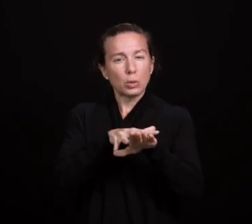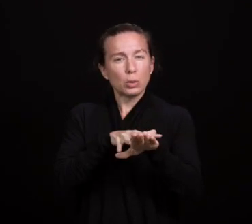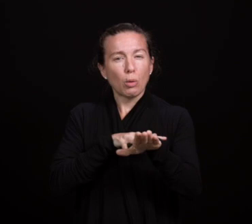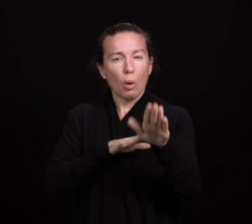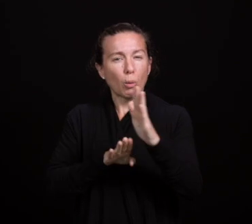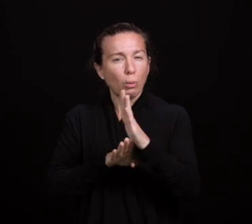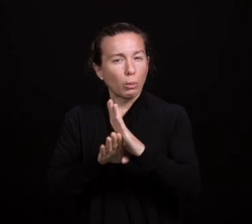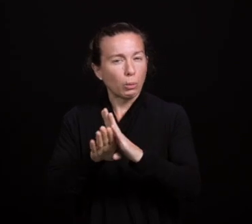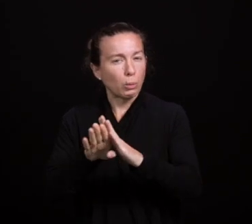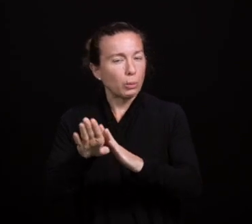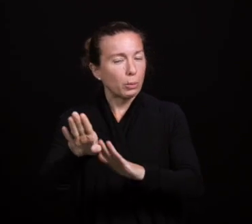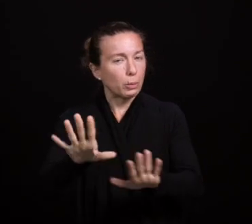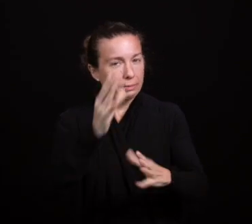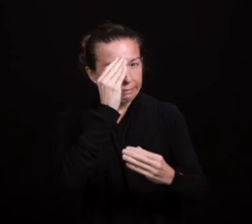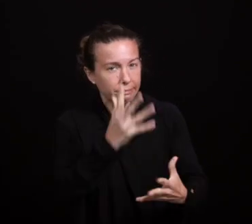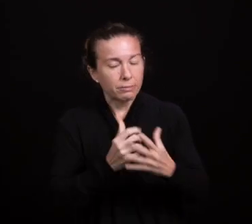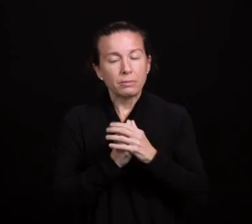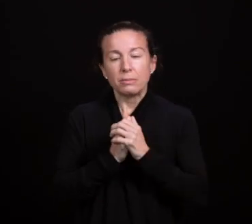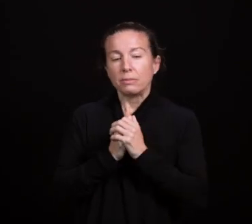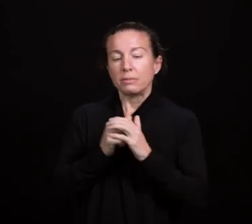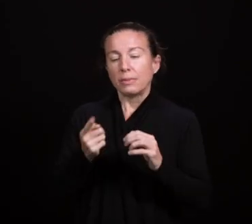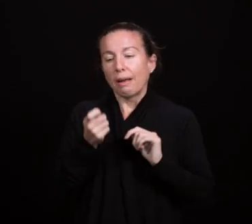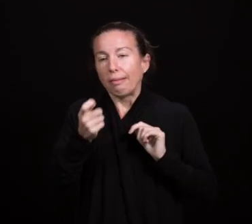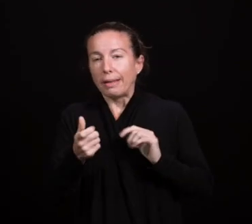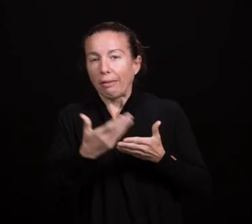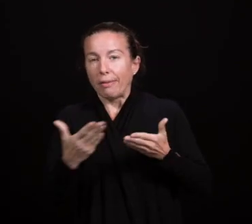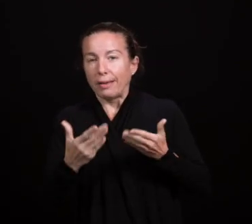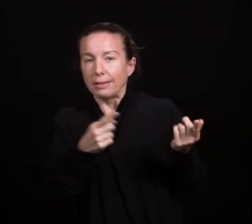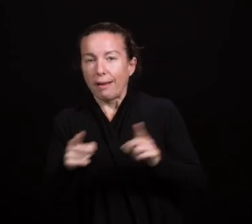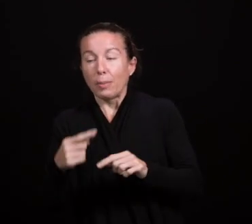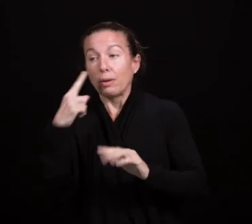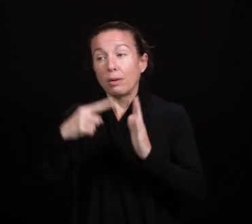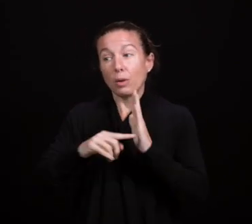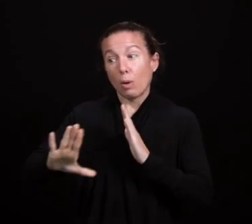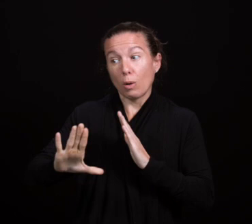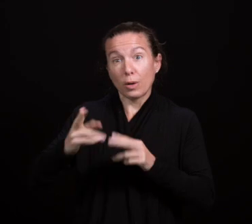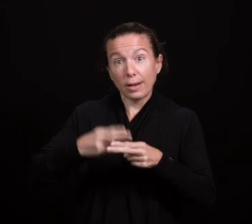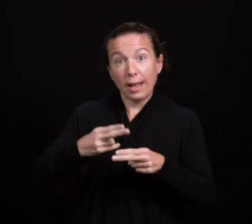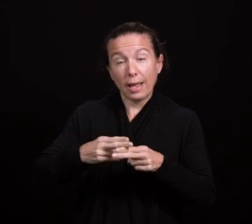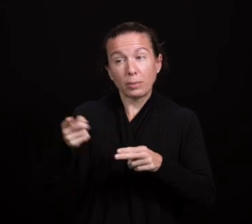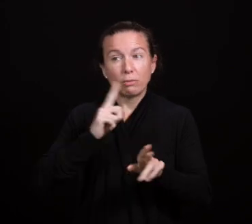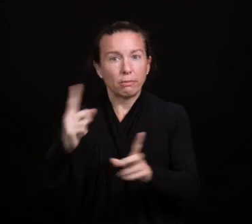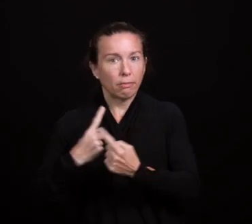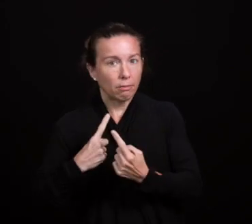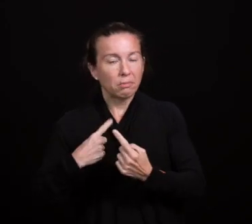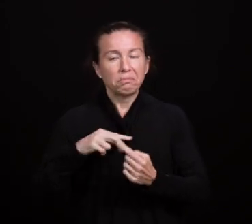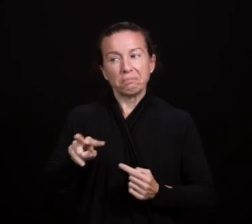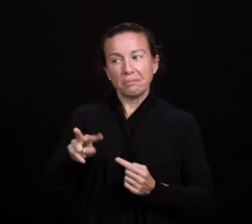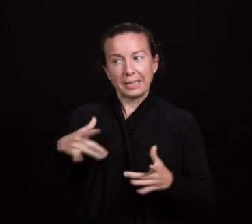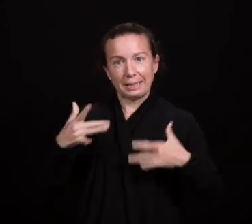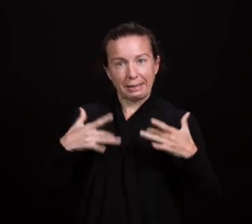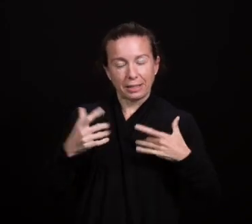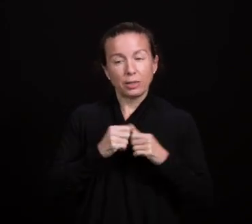there. Little things would happen. We'd see her start to react to her own name, and that was very exciting.